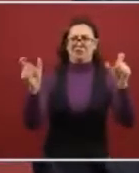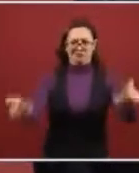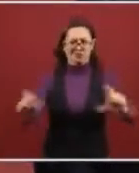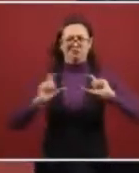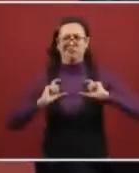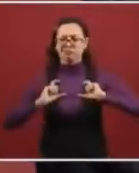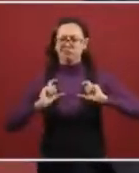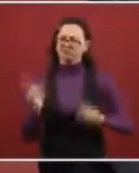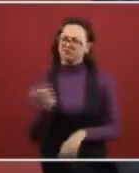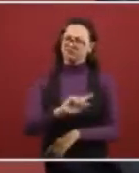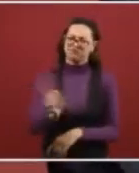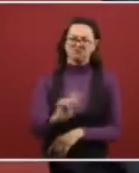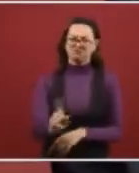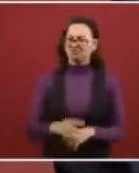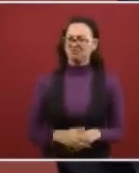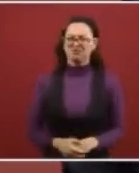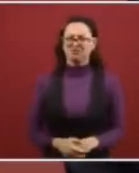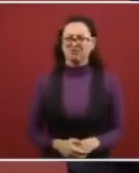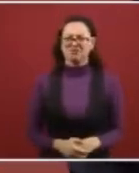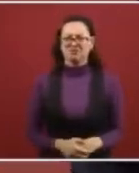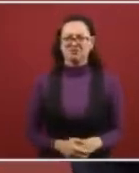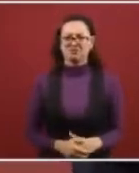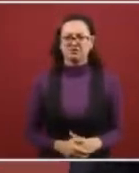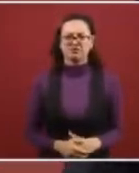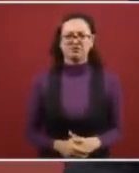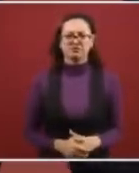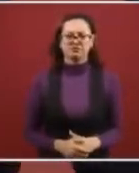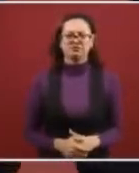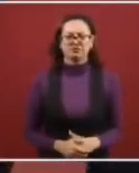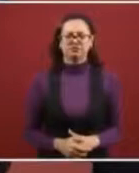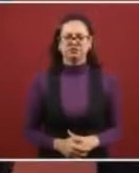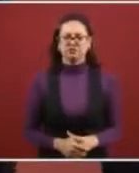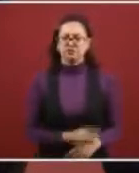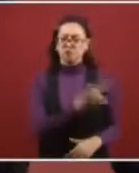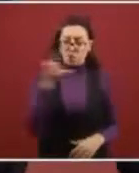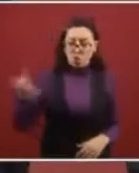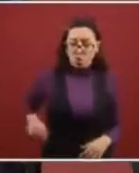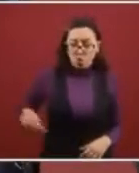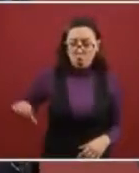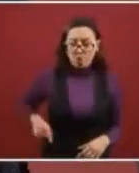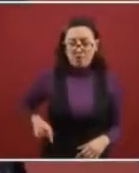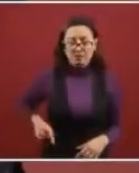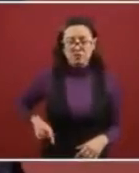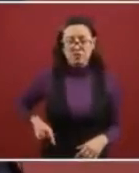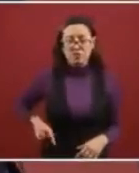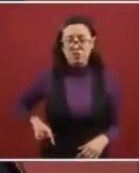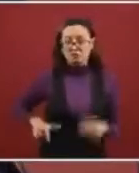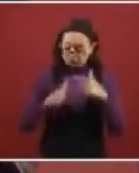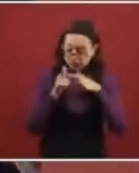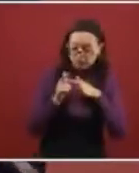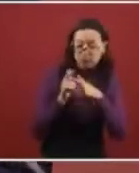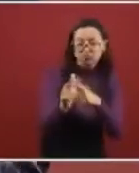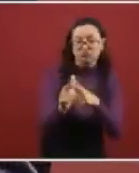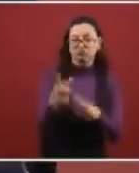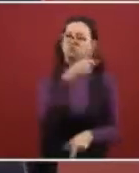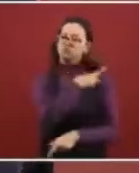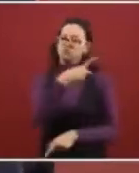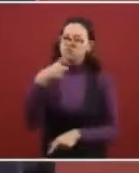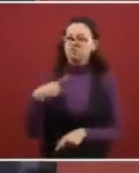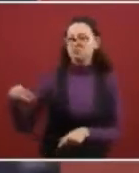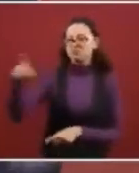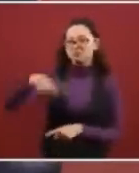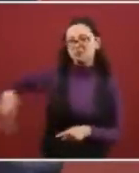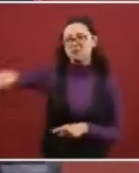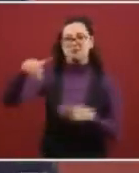así no that's not how it goes el gobierno tiene que tener siempre the government has to always have